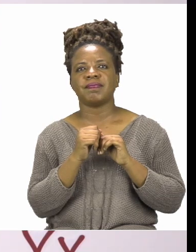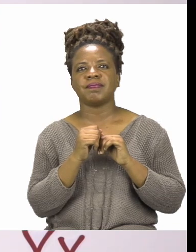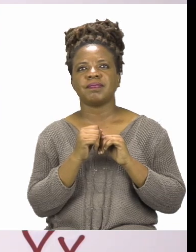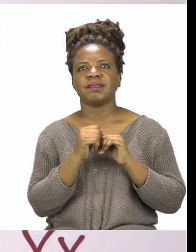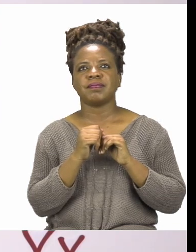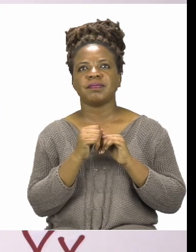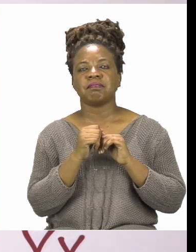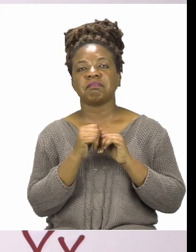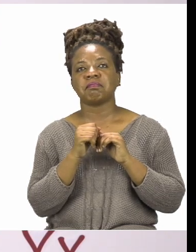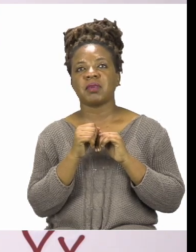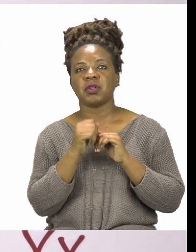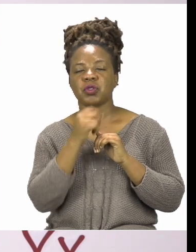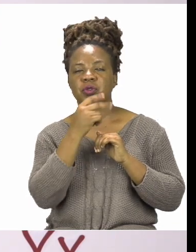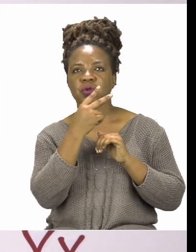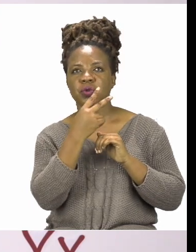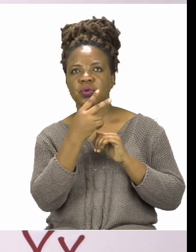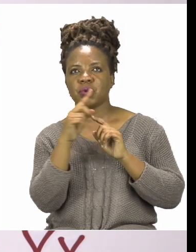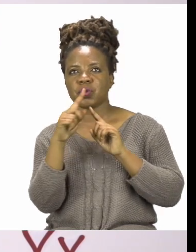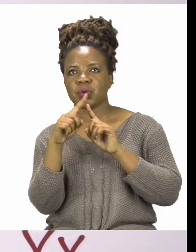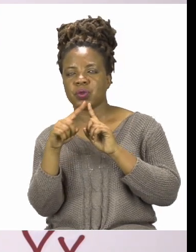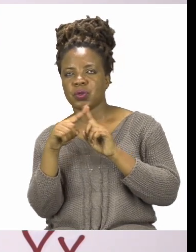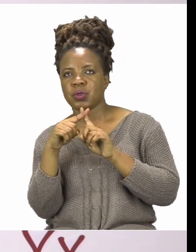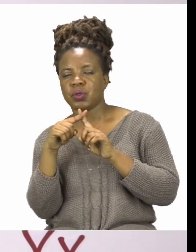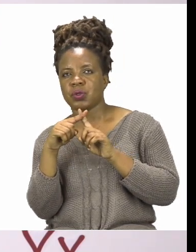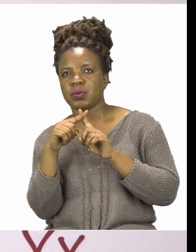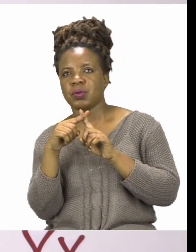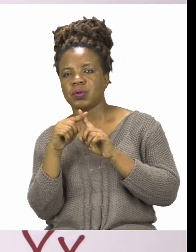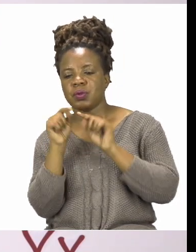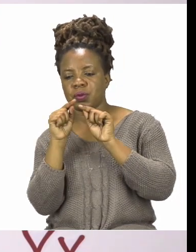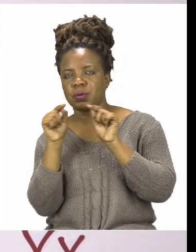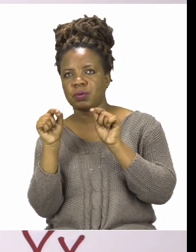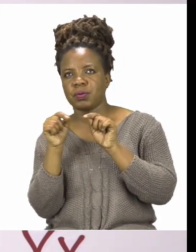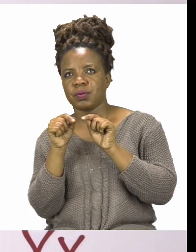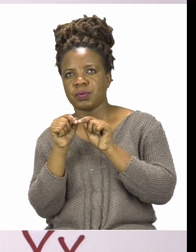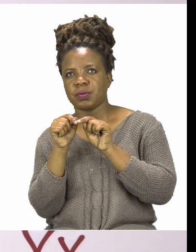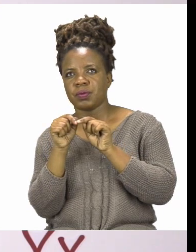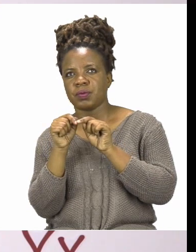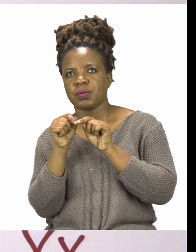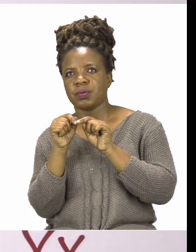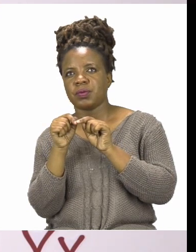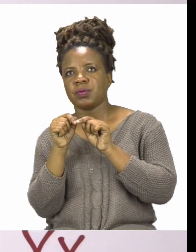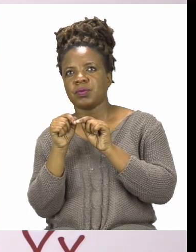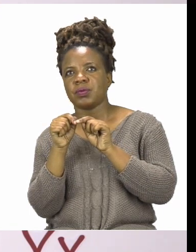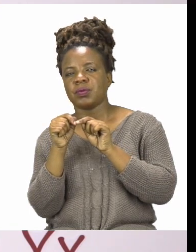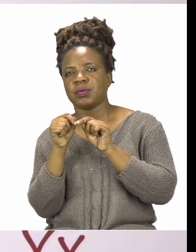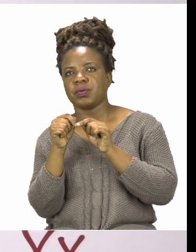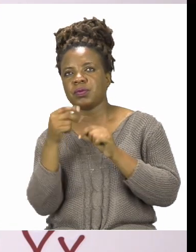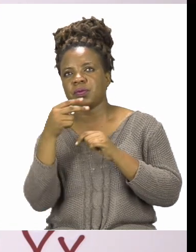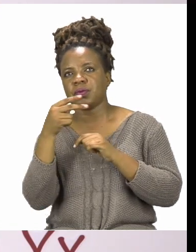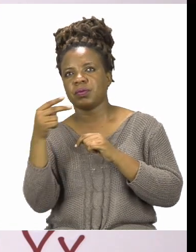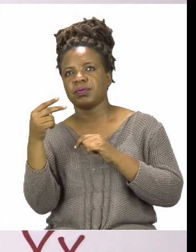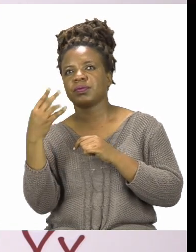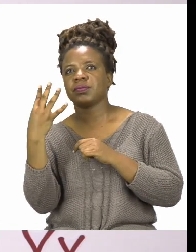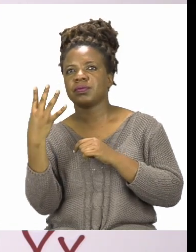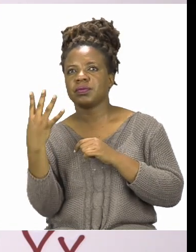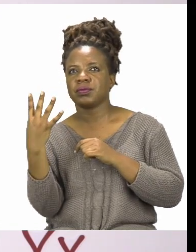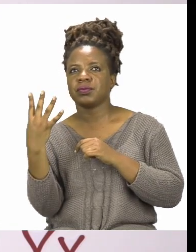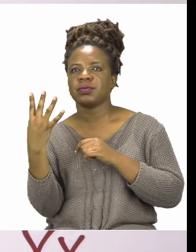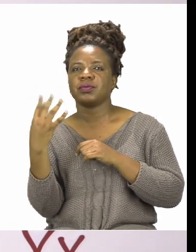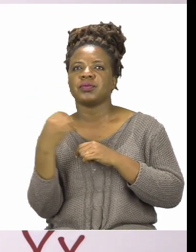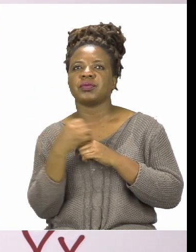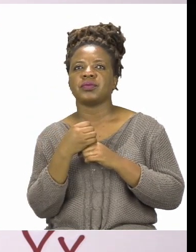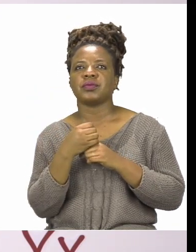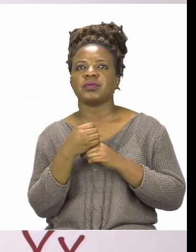like this one in the middle here, where it says 2 times box equals 4,